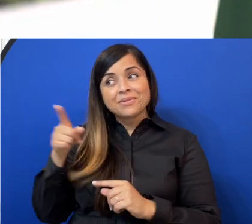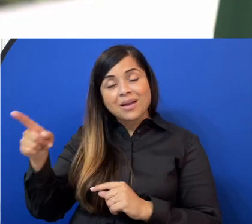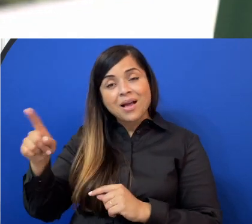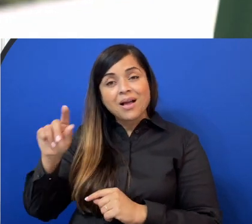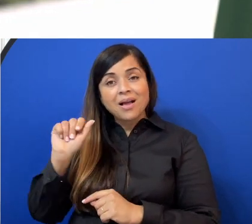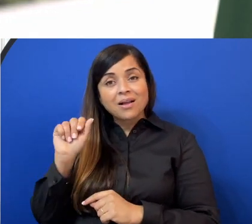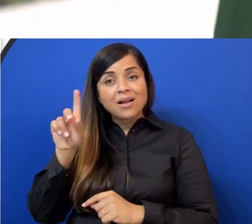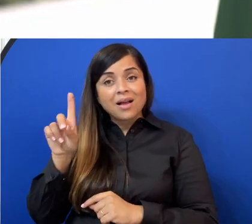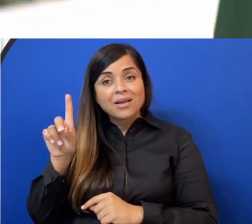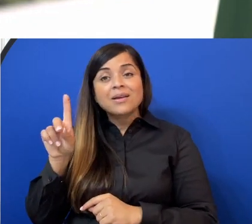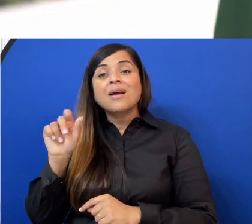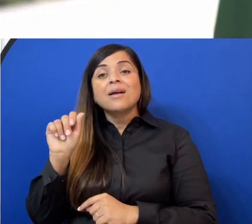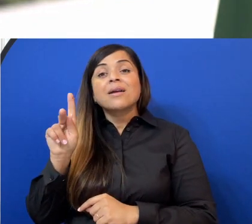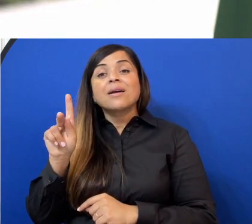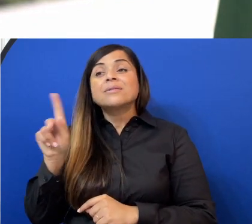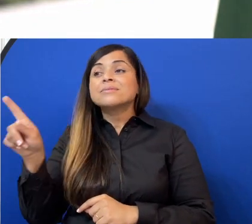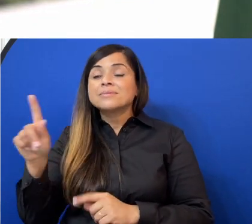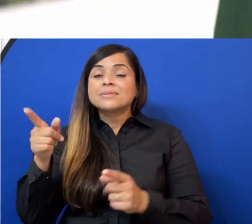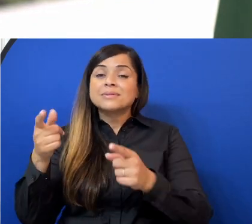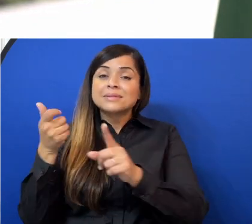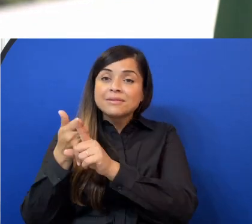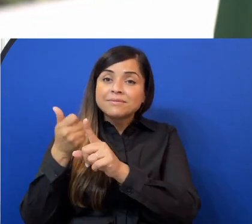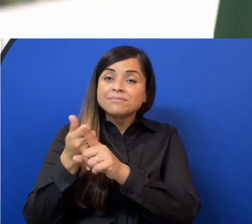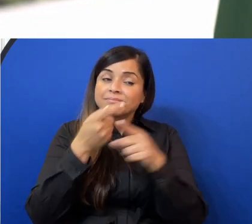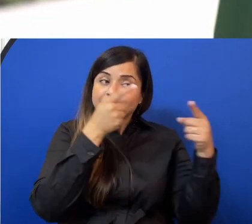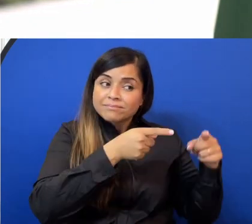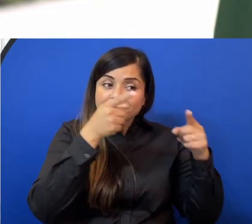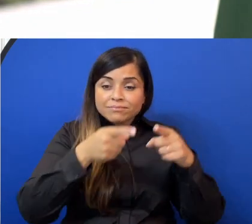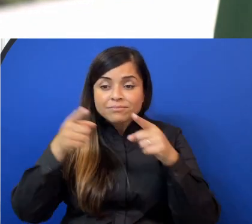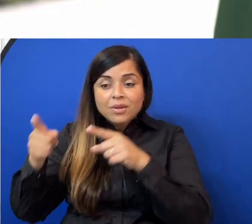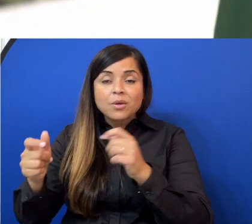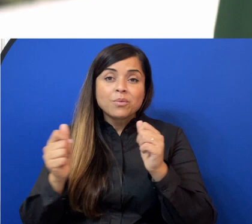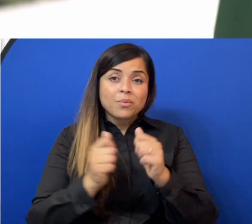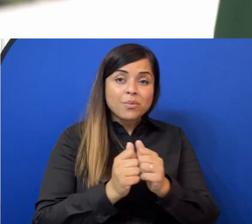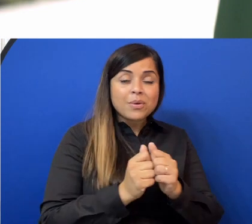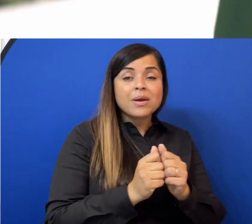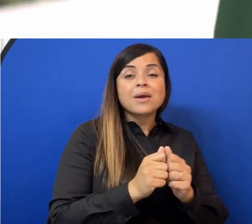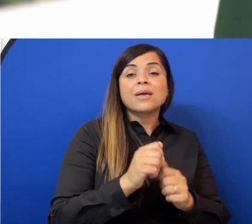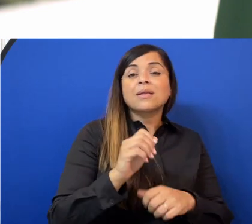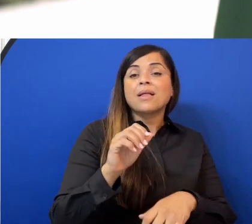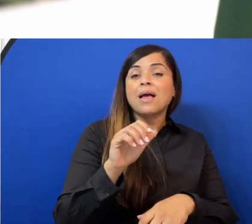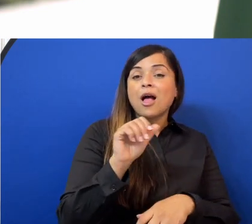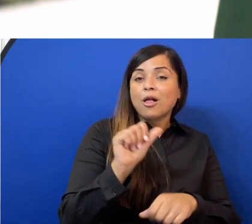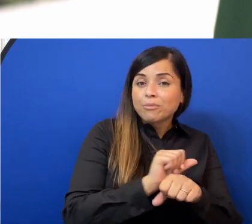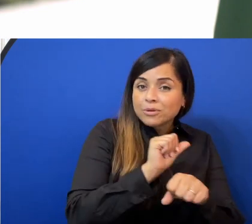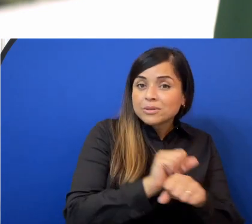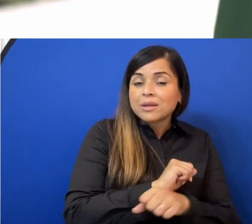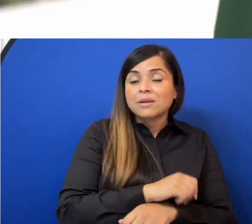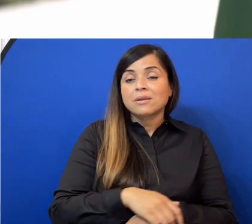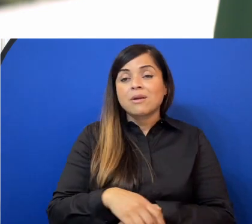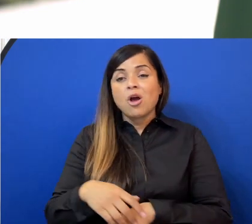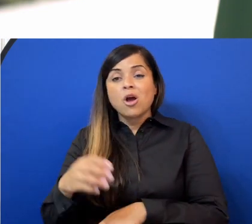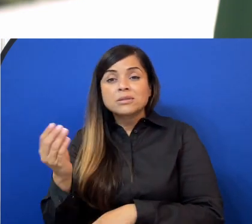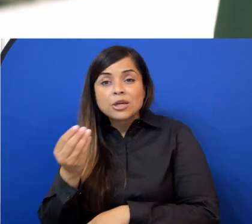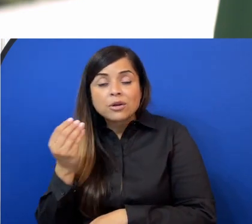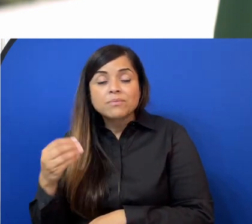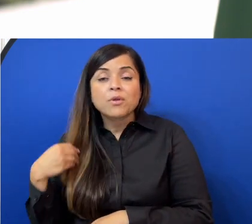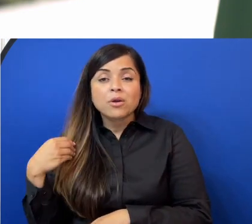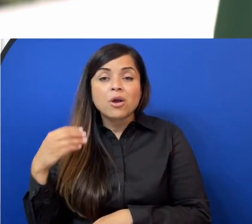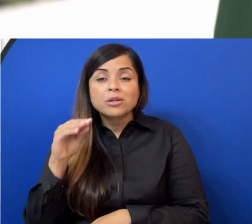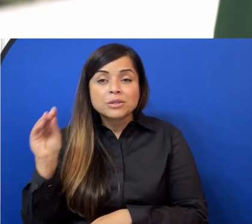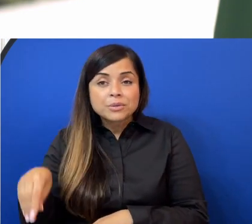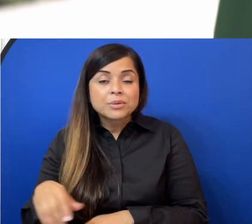of cooperation with the provinces of Alberta and Ontario, and soon British Columbia, and with collaborations with